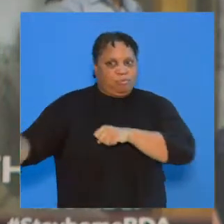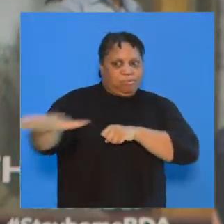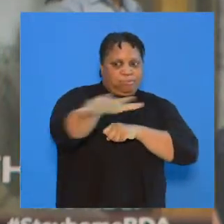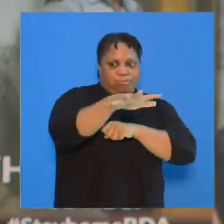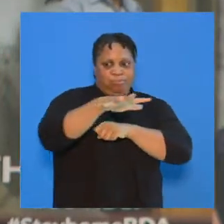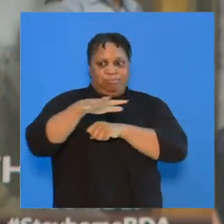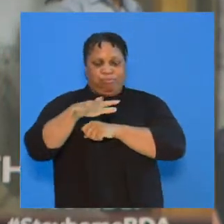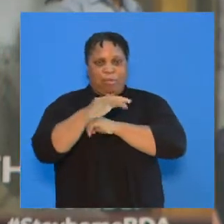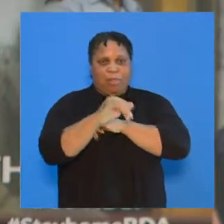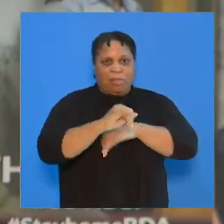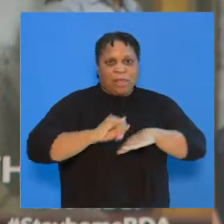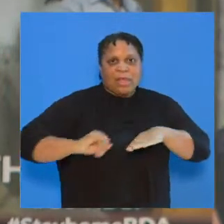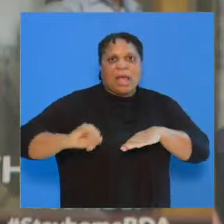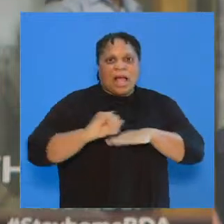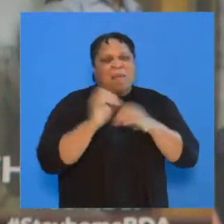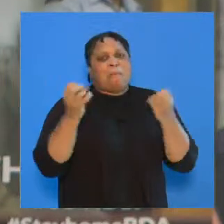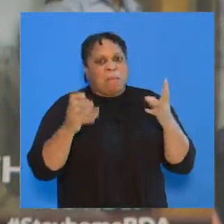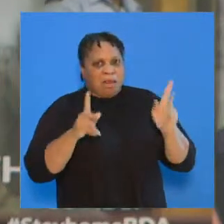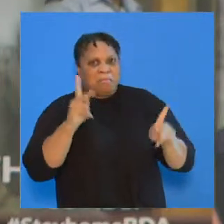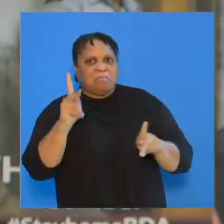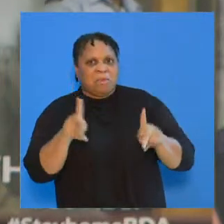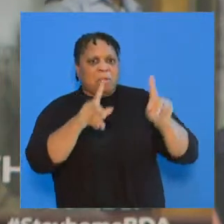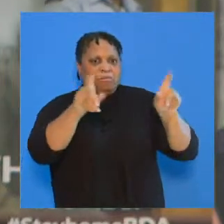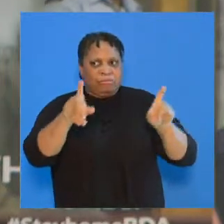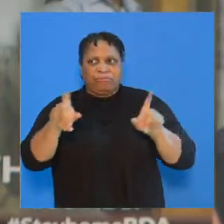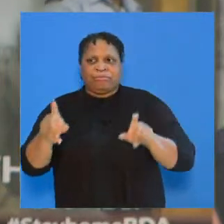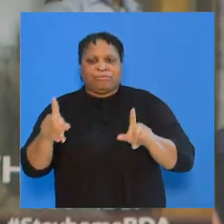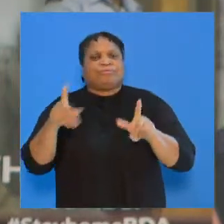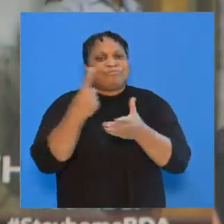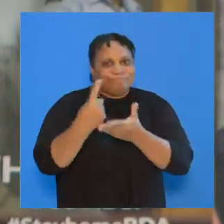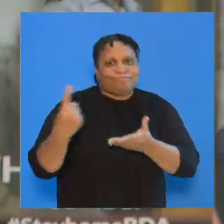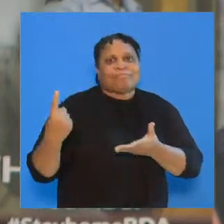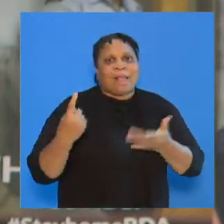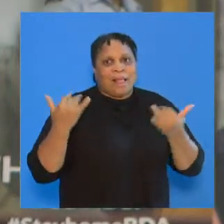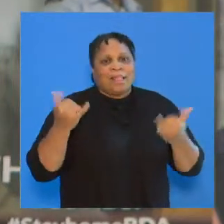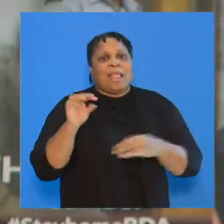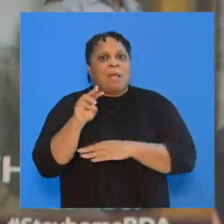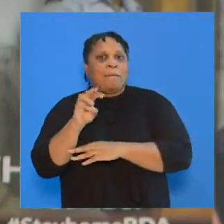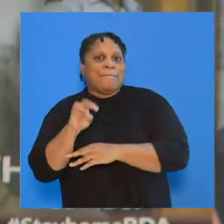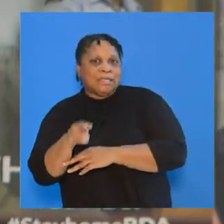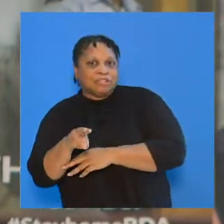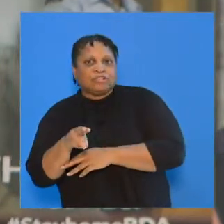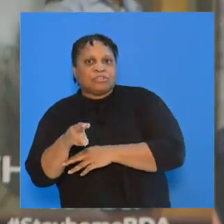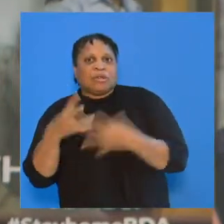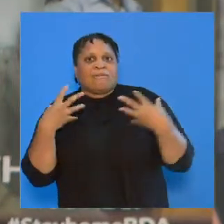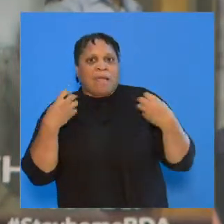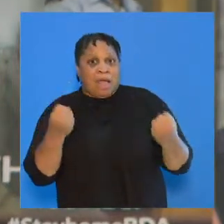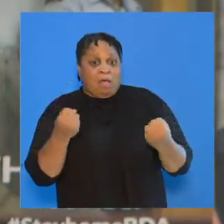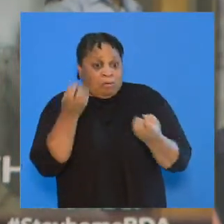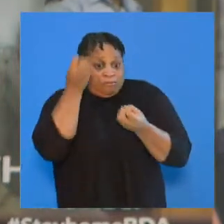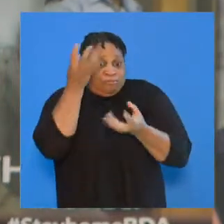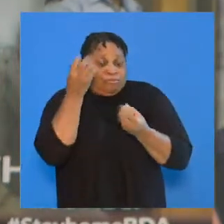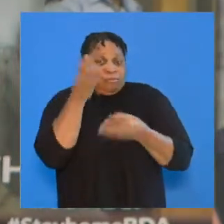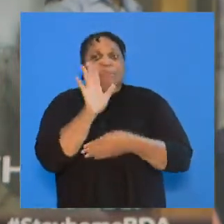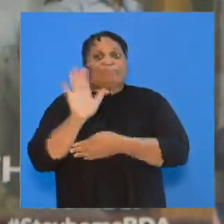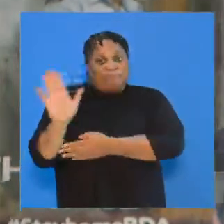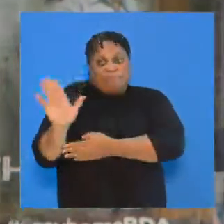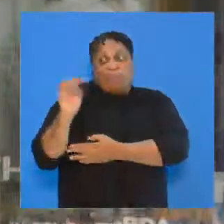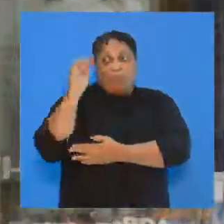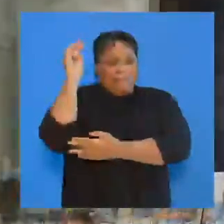service providers were able to be tested over the past week. Now, the Minister of Health will give us the latest update from her ministry.